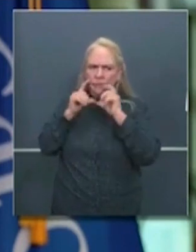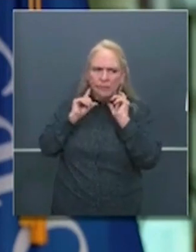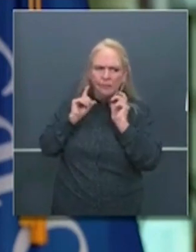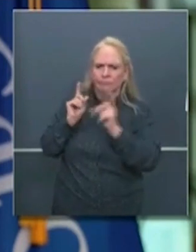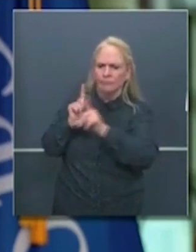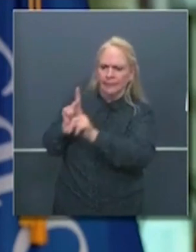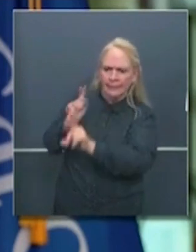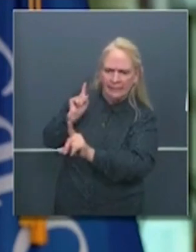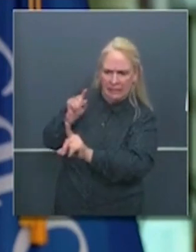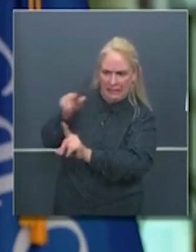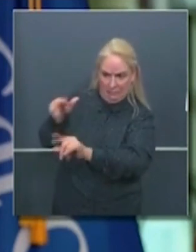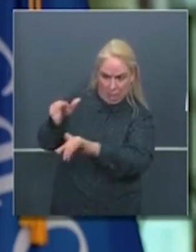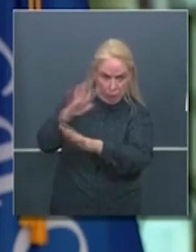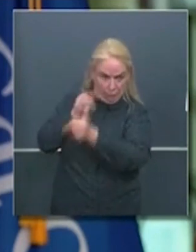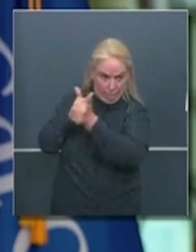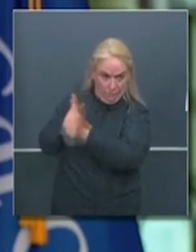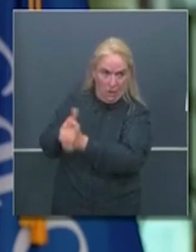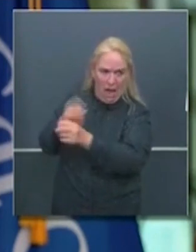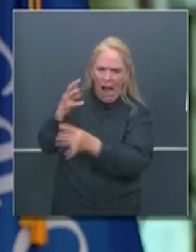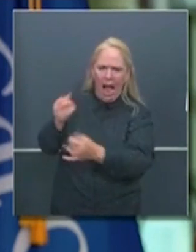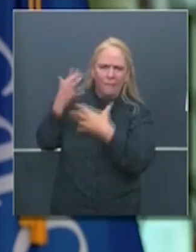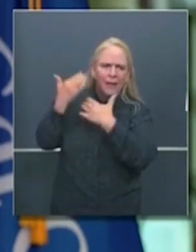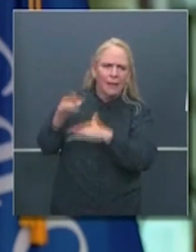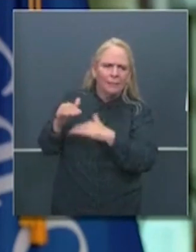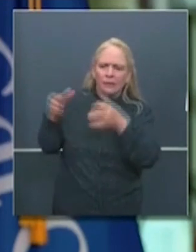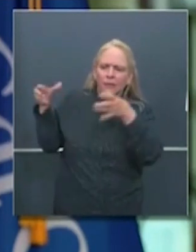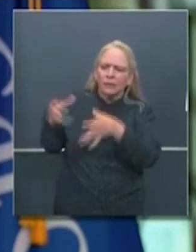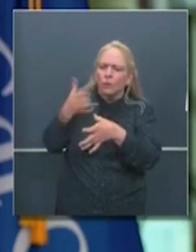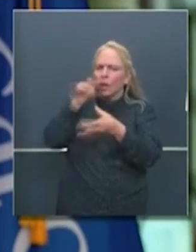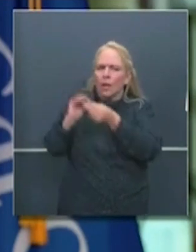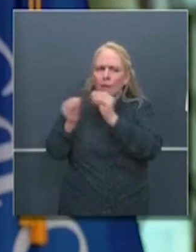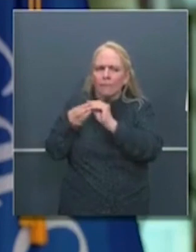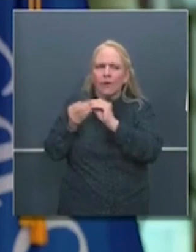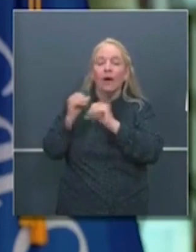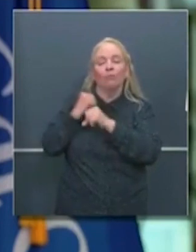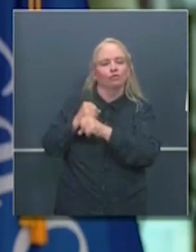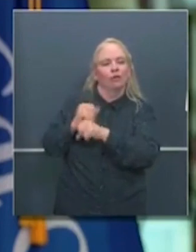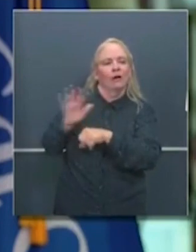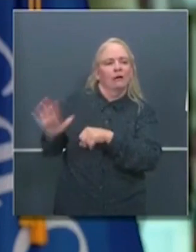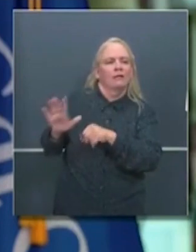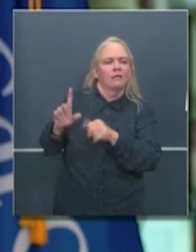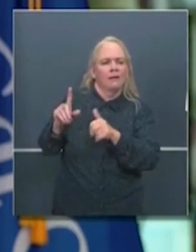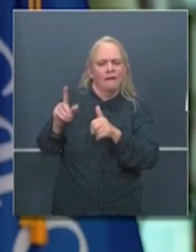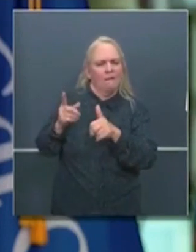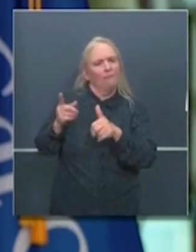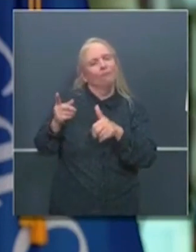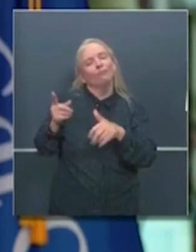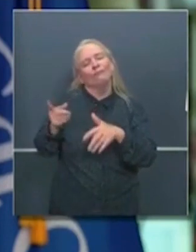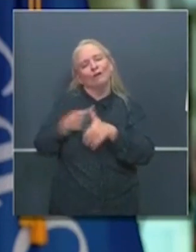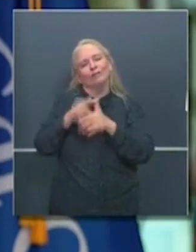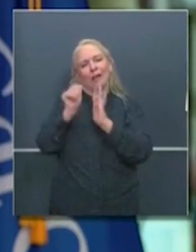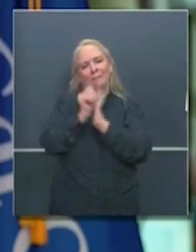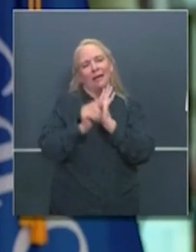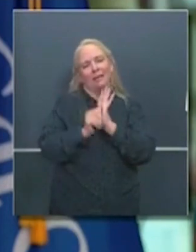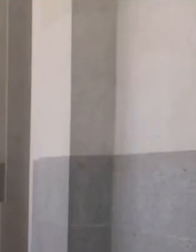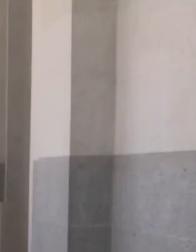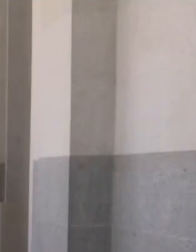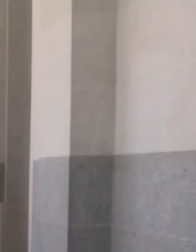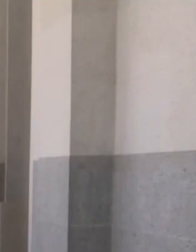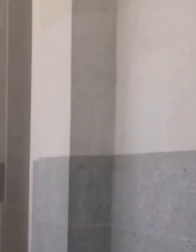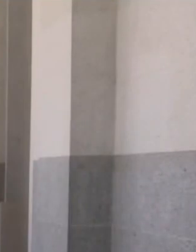folks to come together while still protecting people's rights to assemble for peaceful